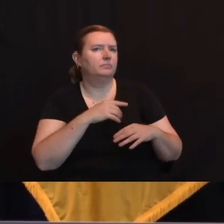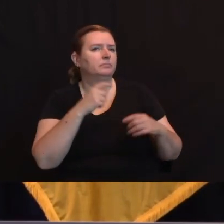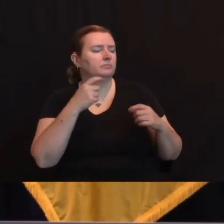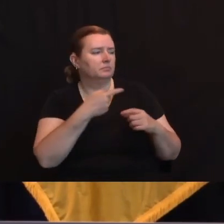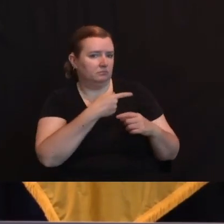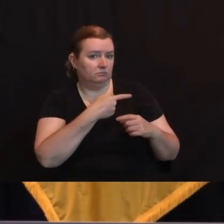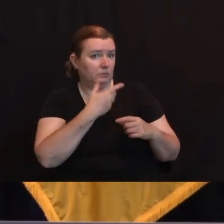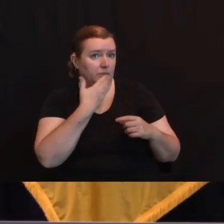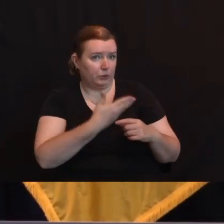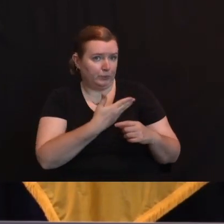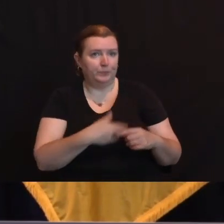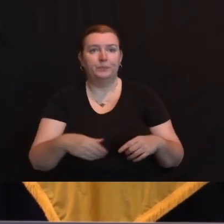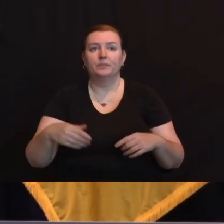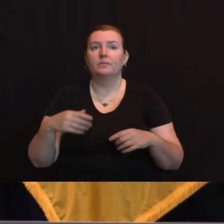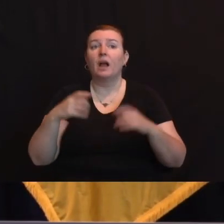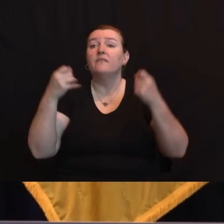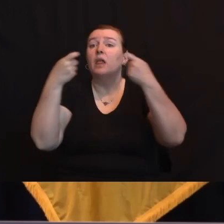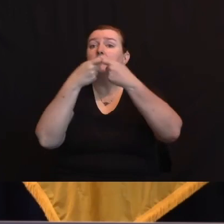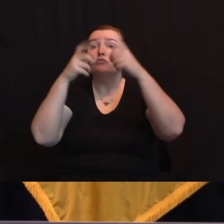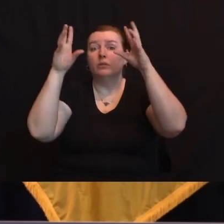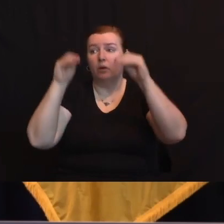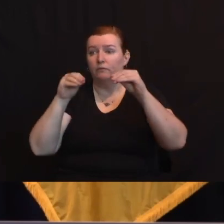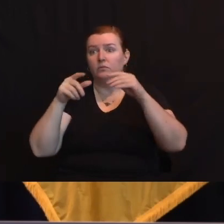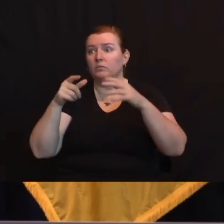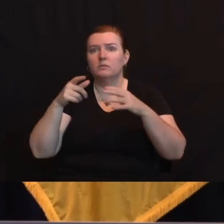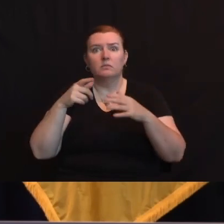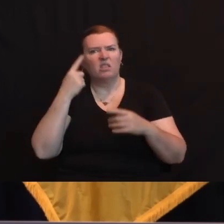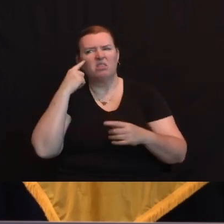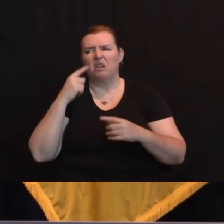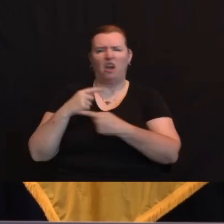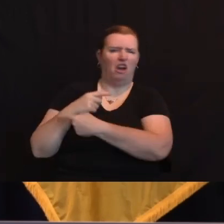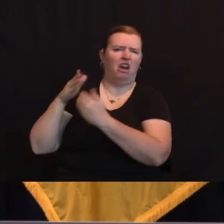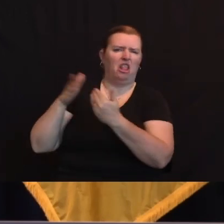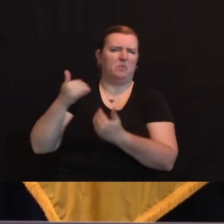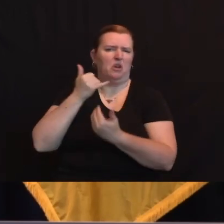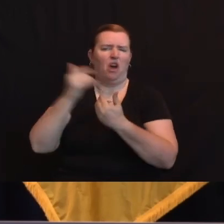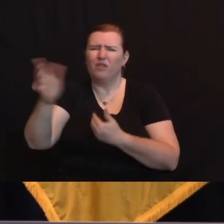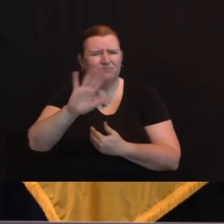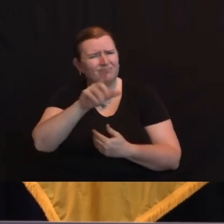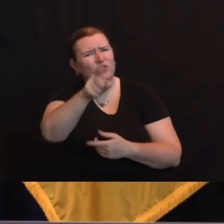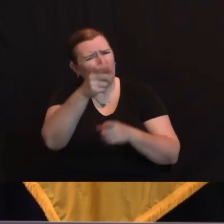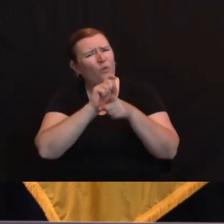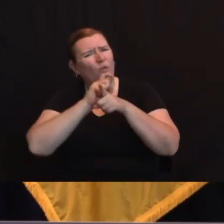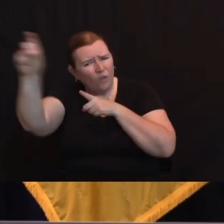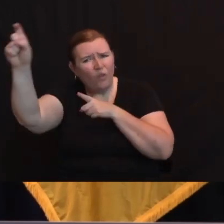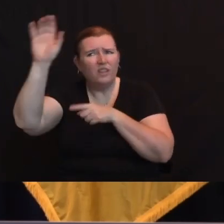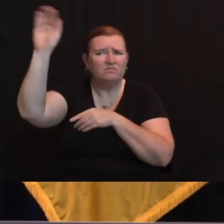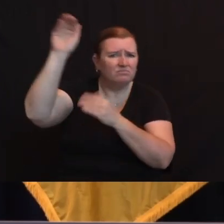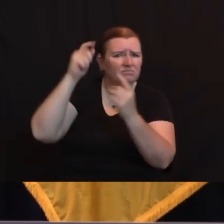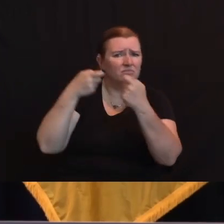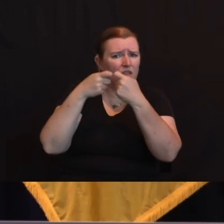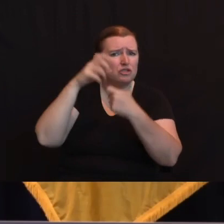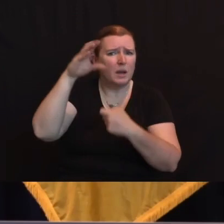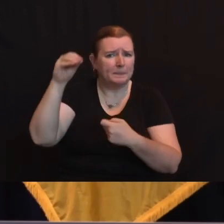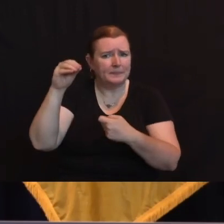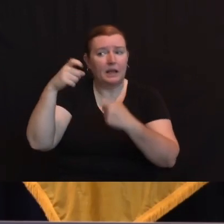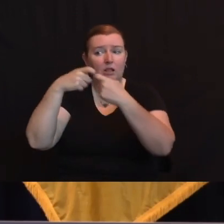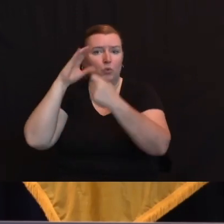calling it in. In fact, the more calls, honestly, the more calls the power company gets, the more they can surge to where they're getting